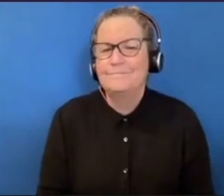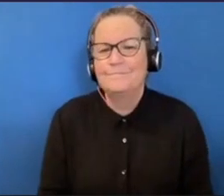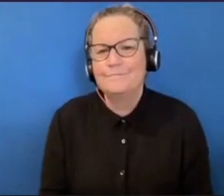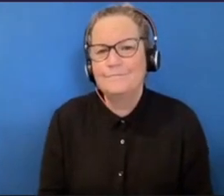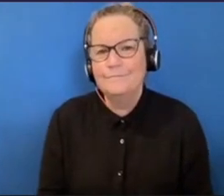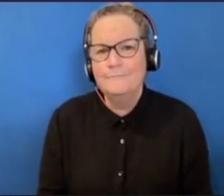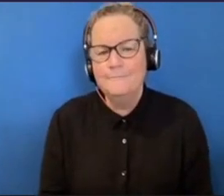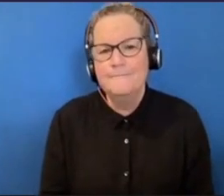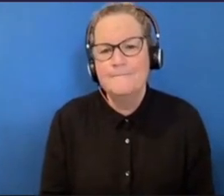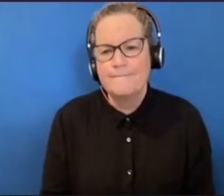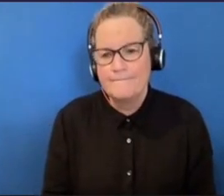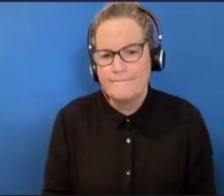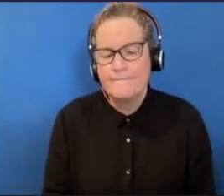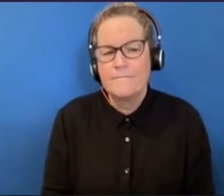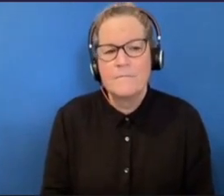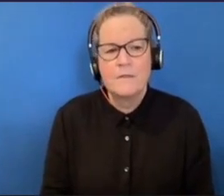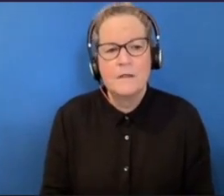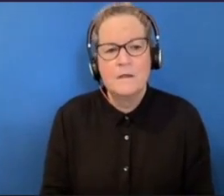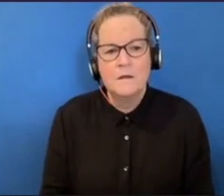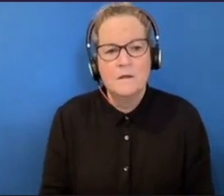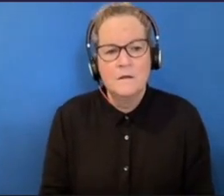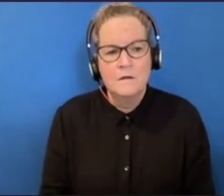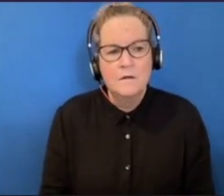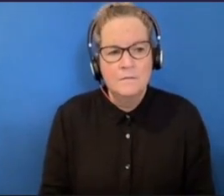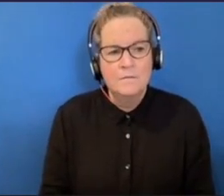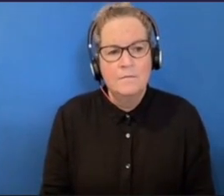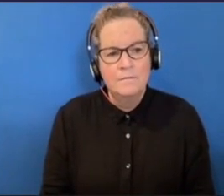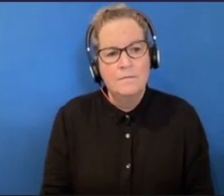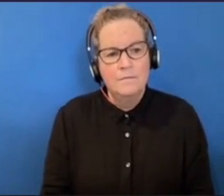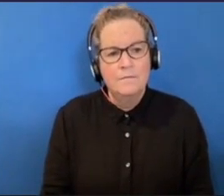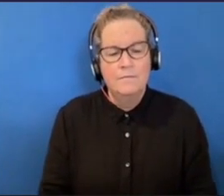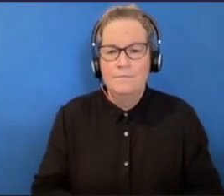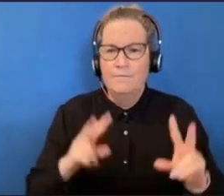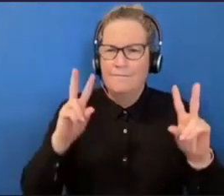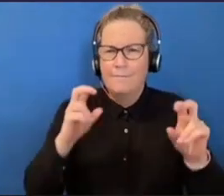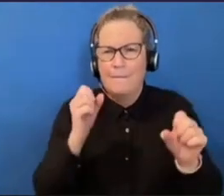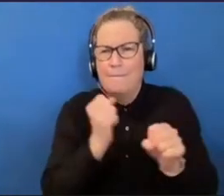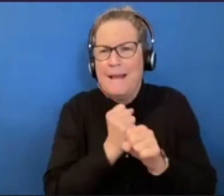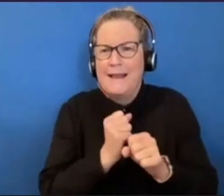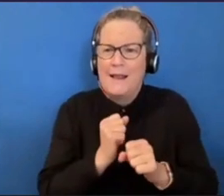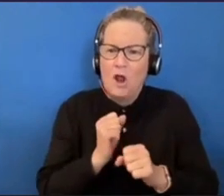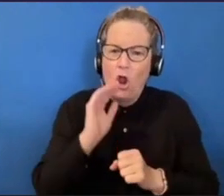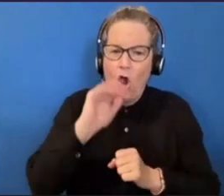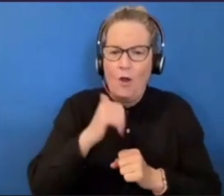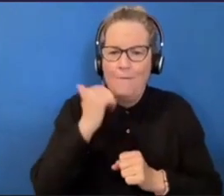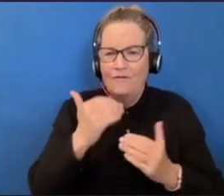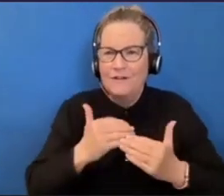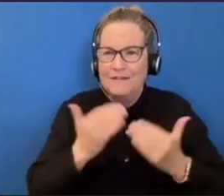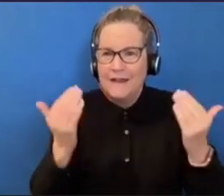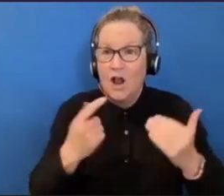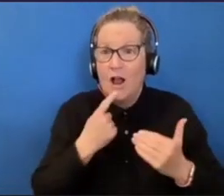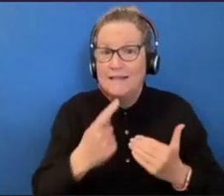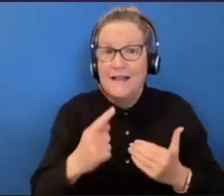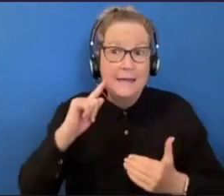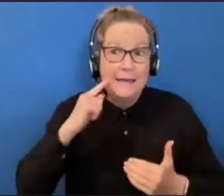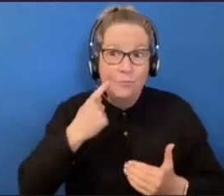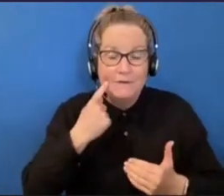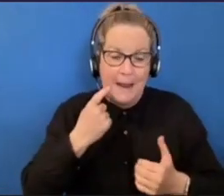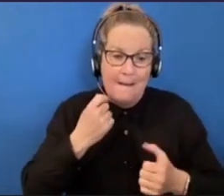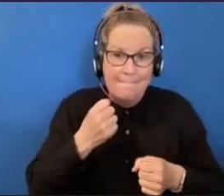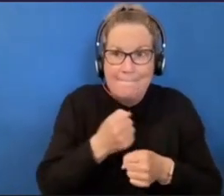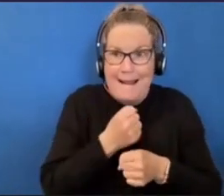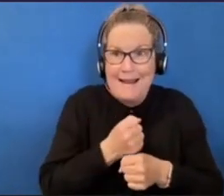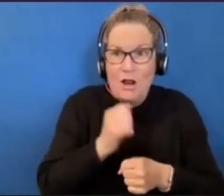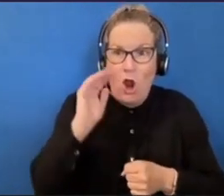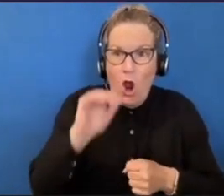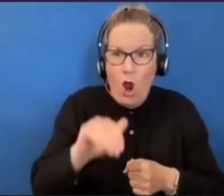Making home every day is something that I talk about all the time, making home, and I say that quite deliberately. And that is